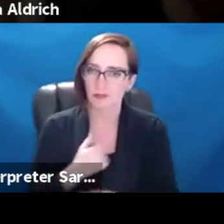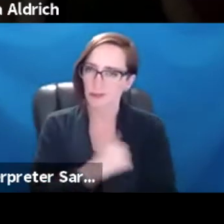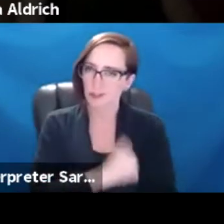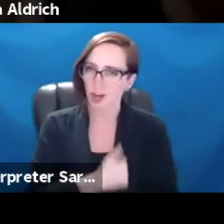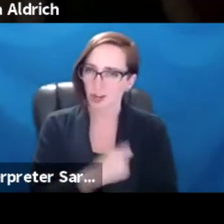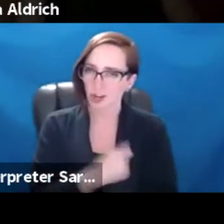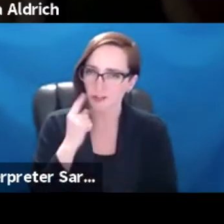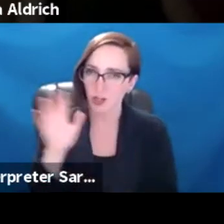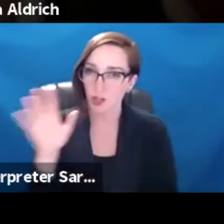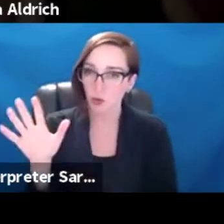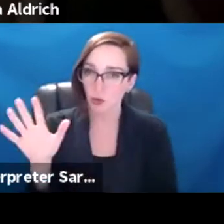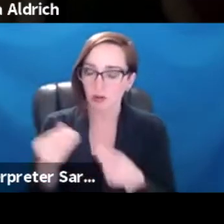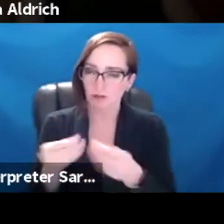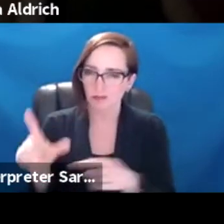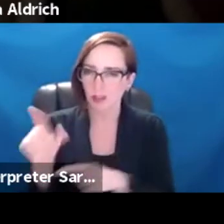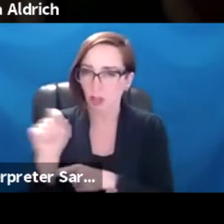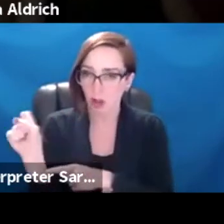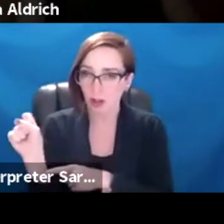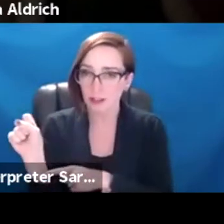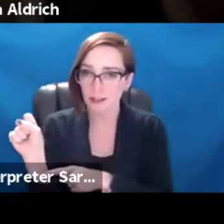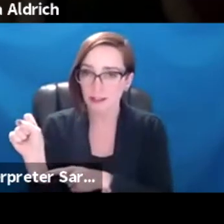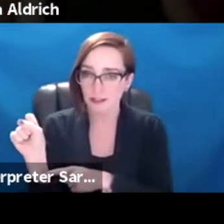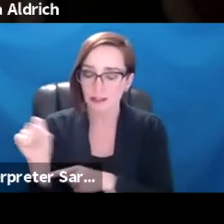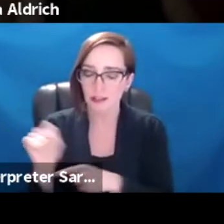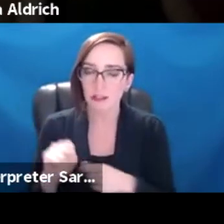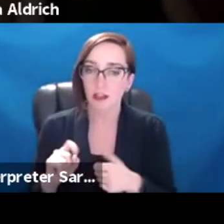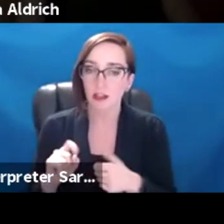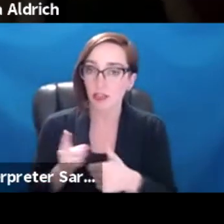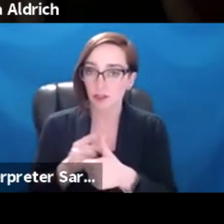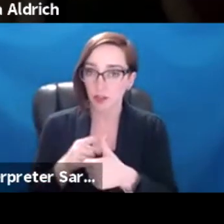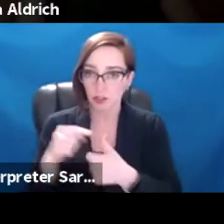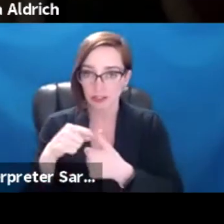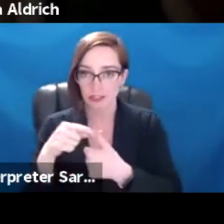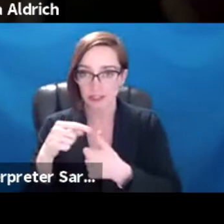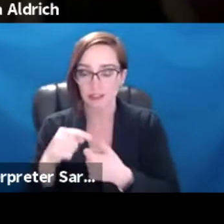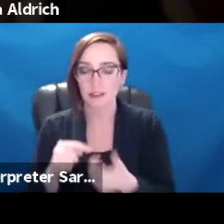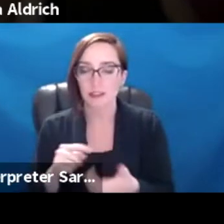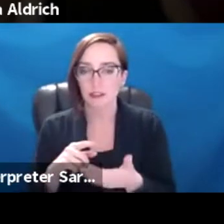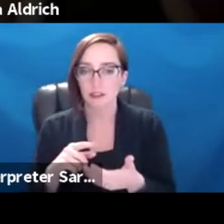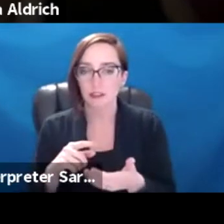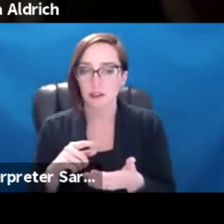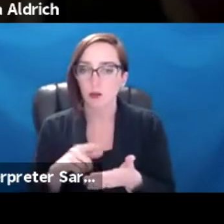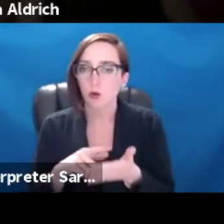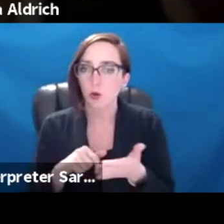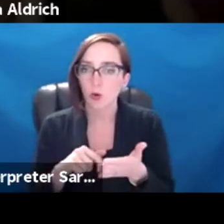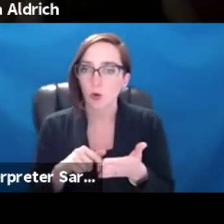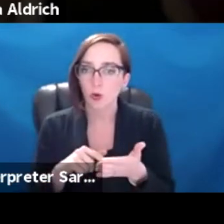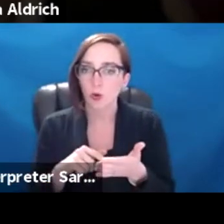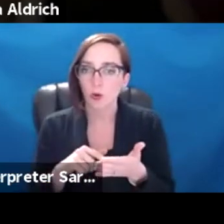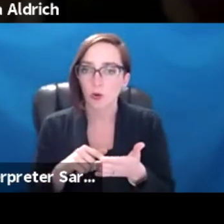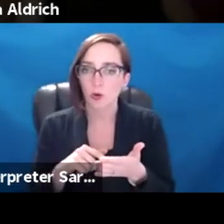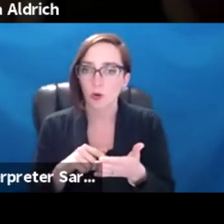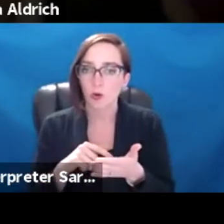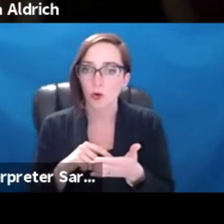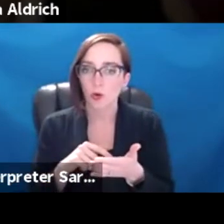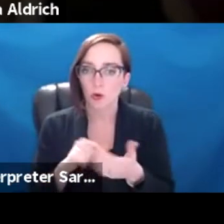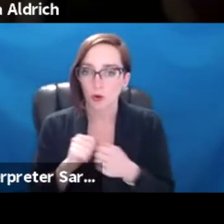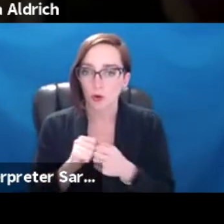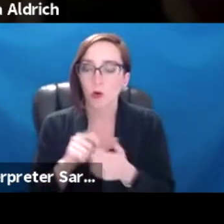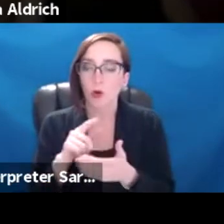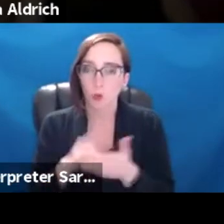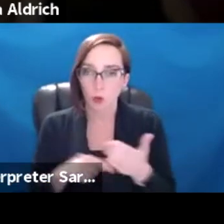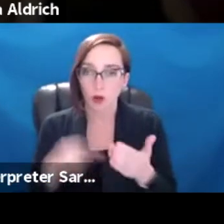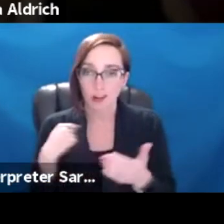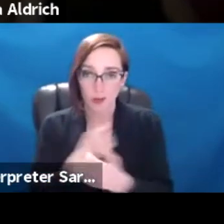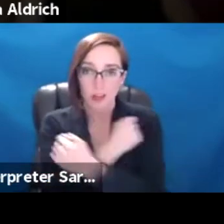That first gateway is what we will lose, what we love, we will